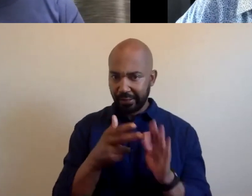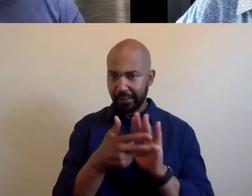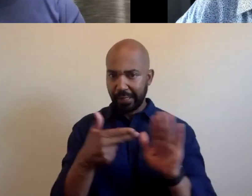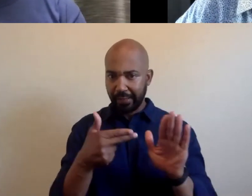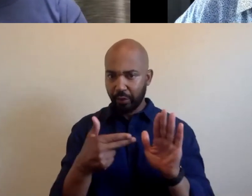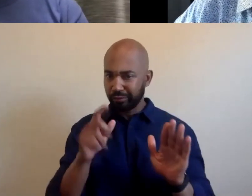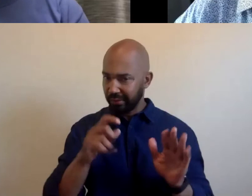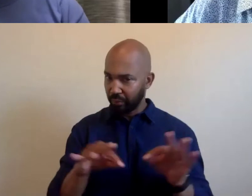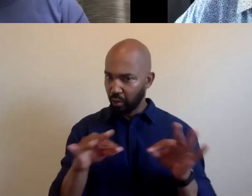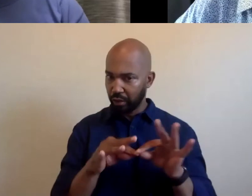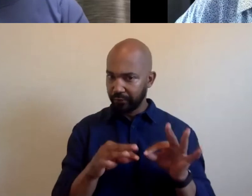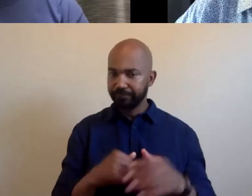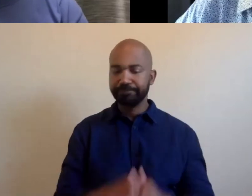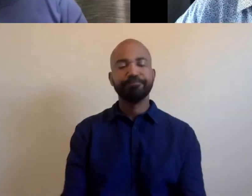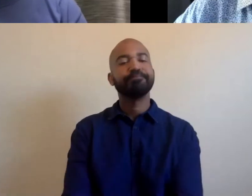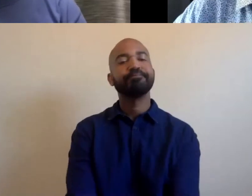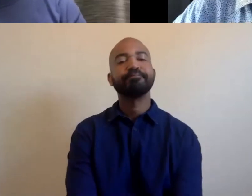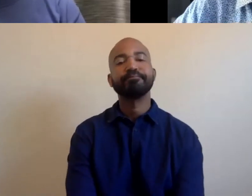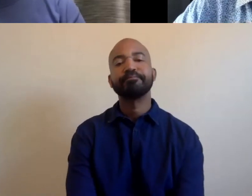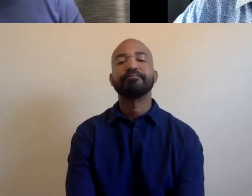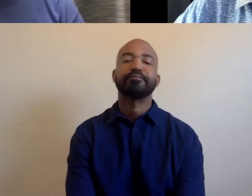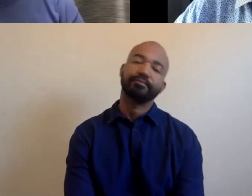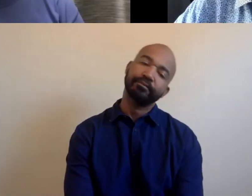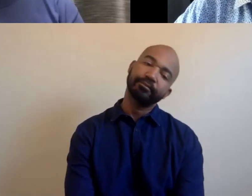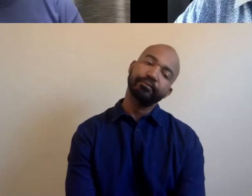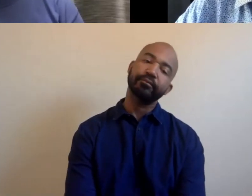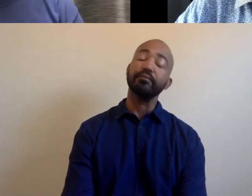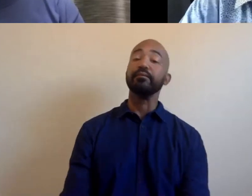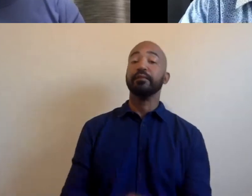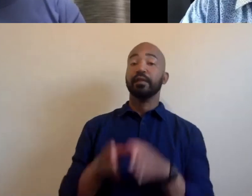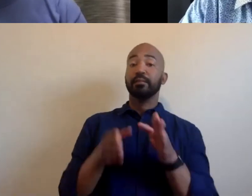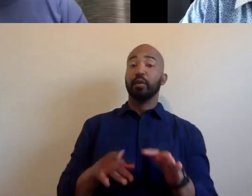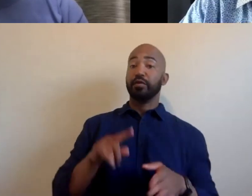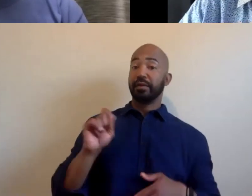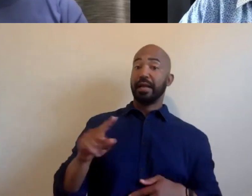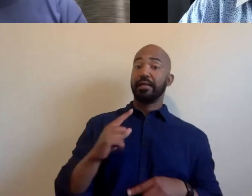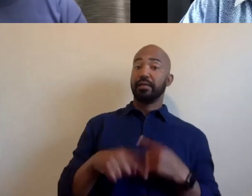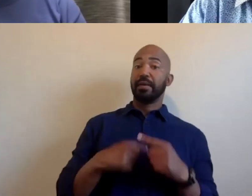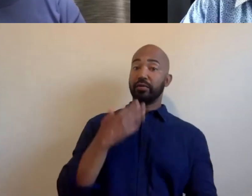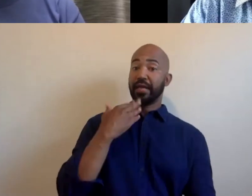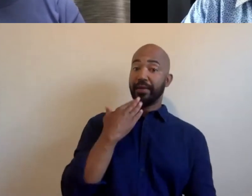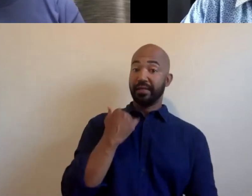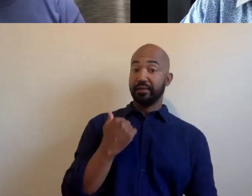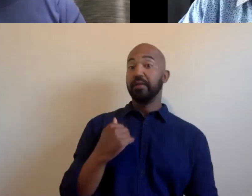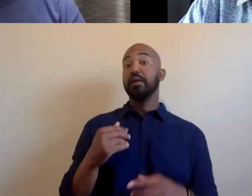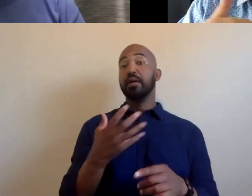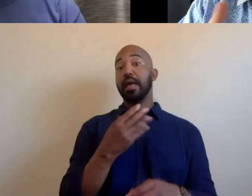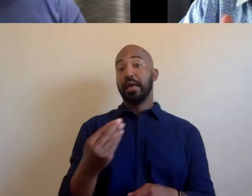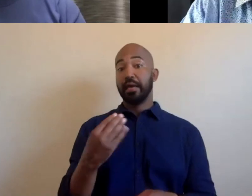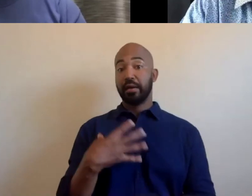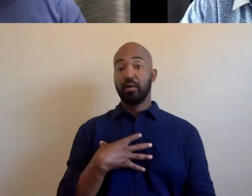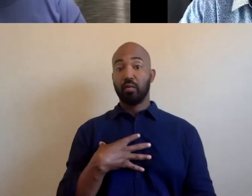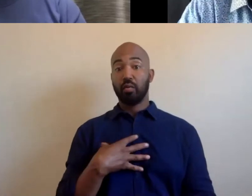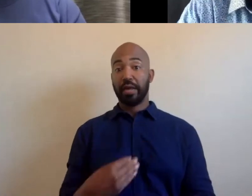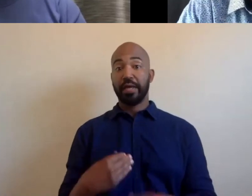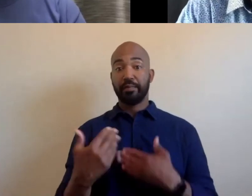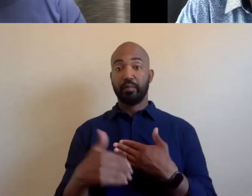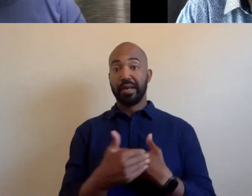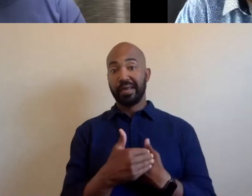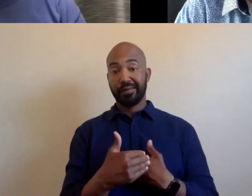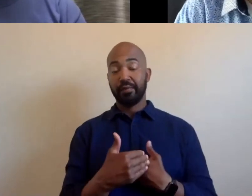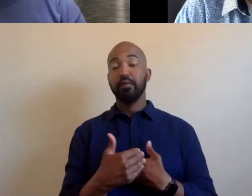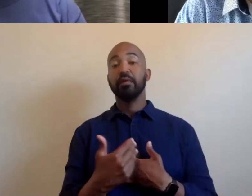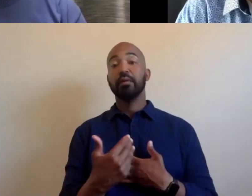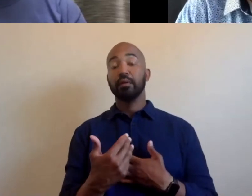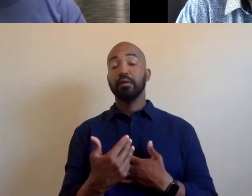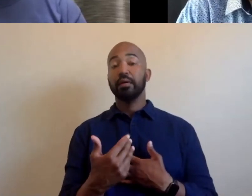Cool, great. So the person that asked about diabetes and white bread is also asking this follow-up question, so they may be a little bit related. So are